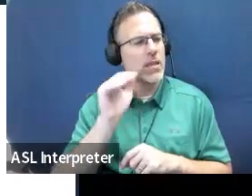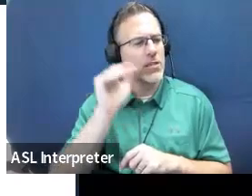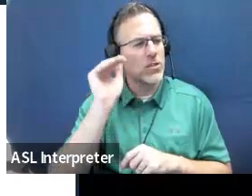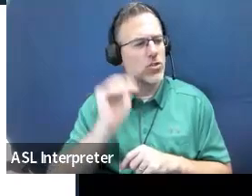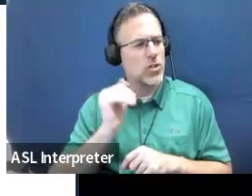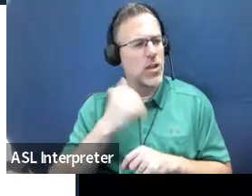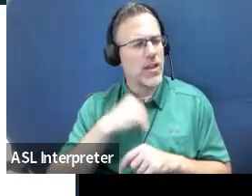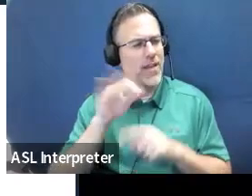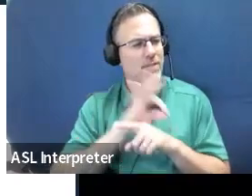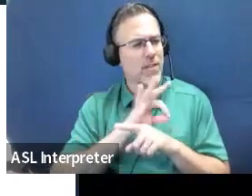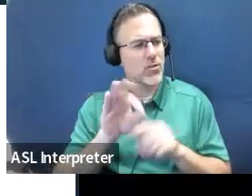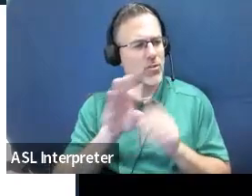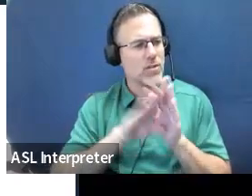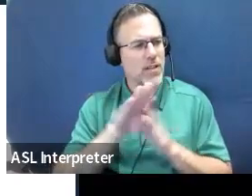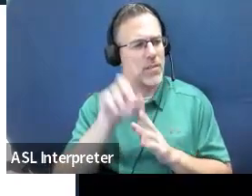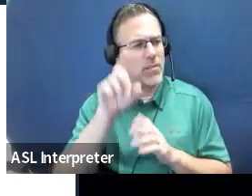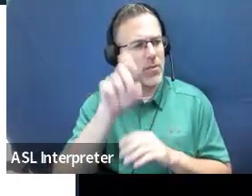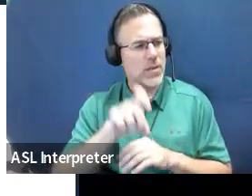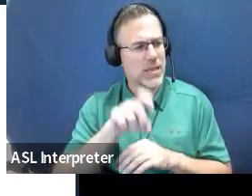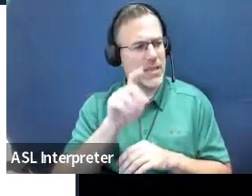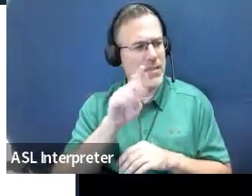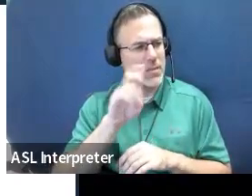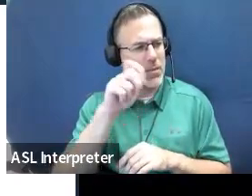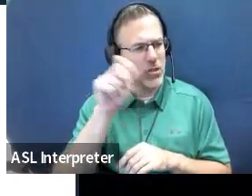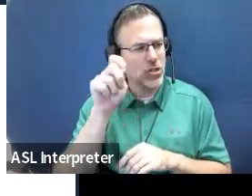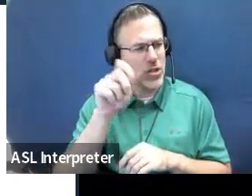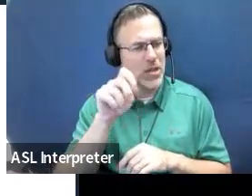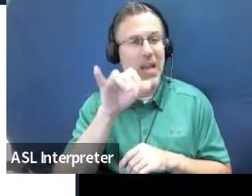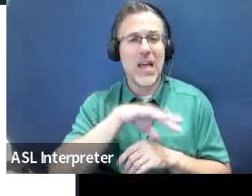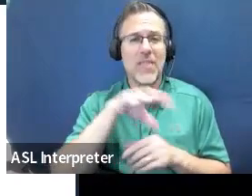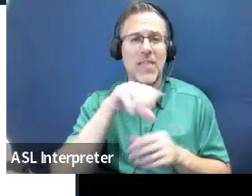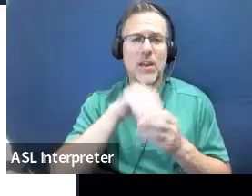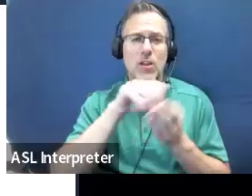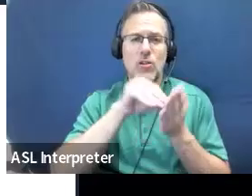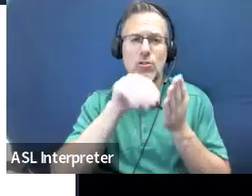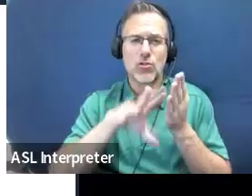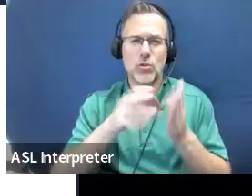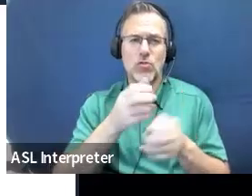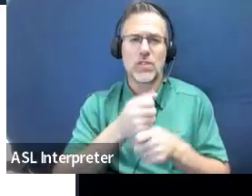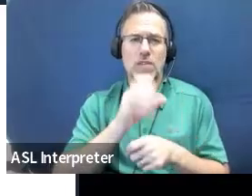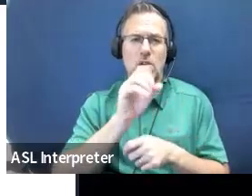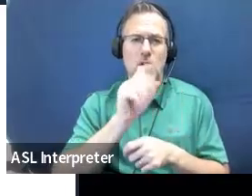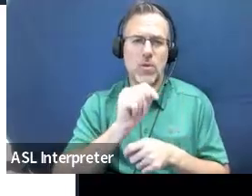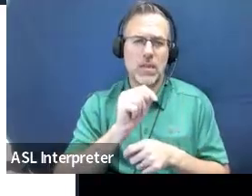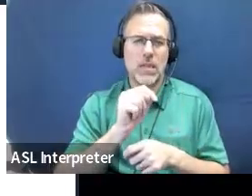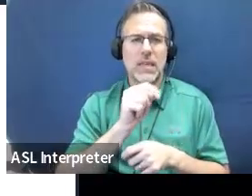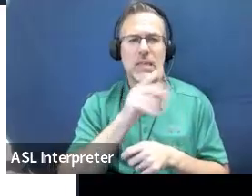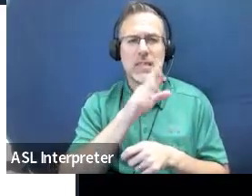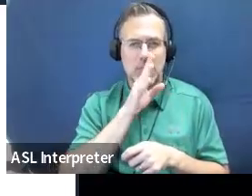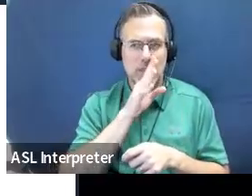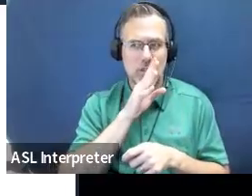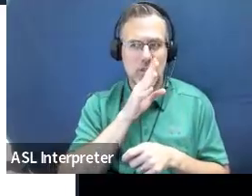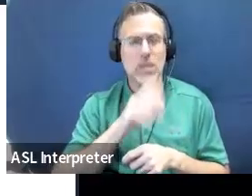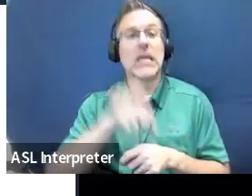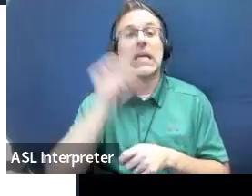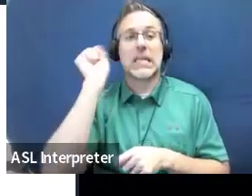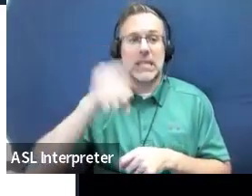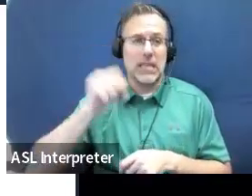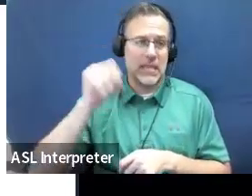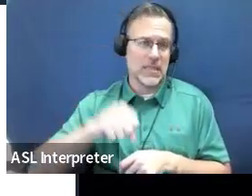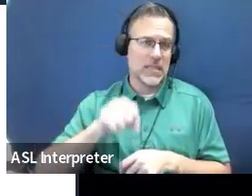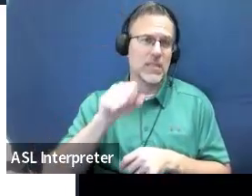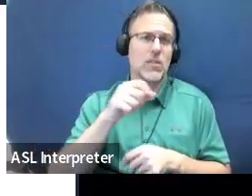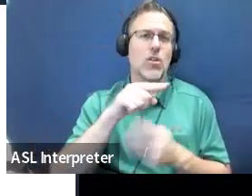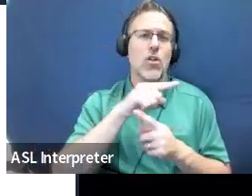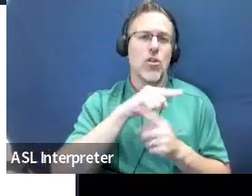developmental needs, be checked? For example, does this include students receiving OT, speech, and or yes, that those